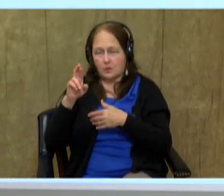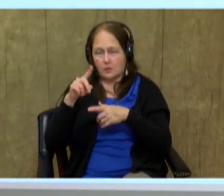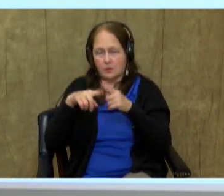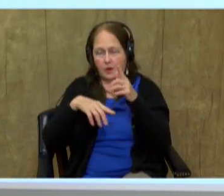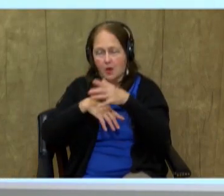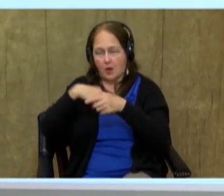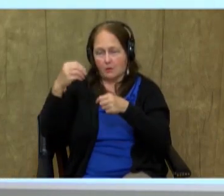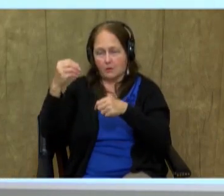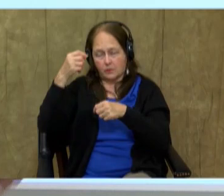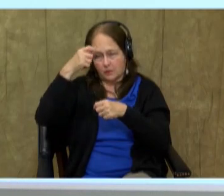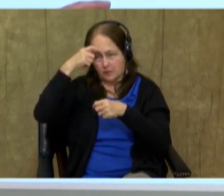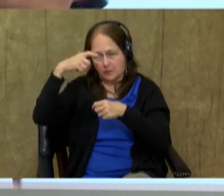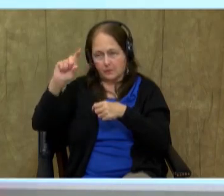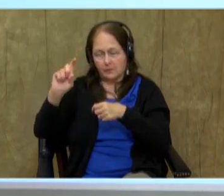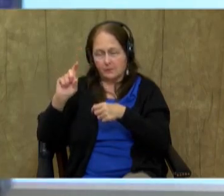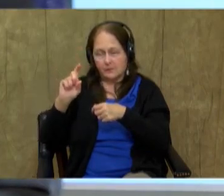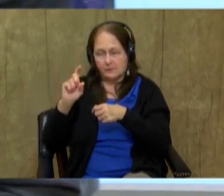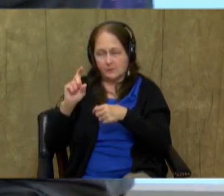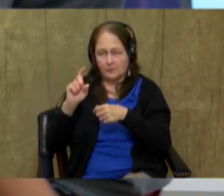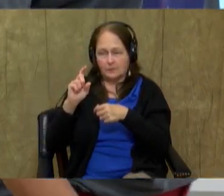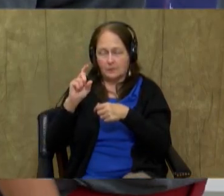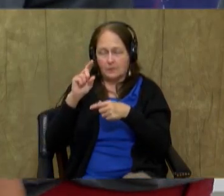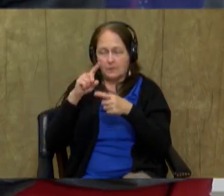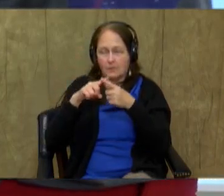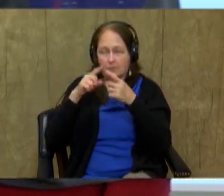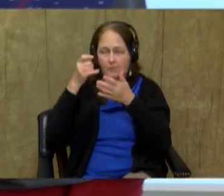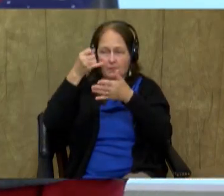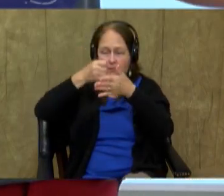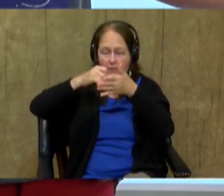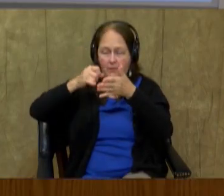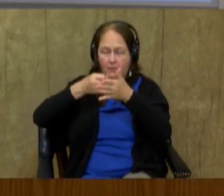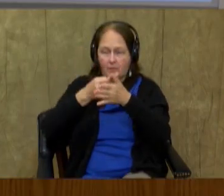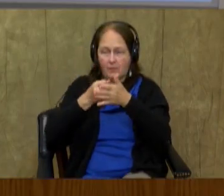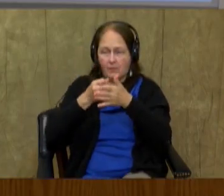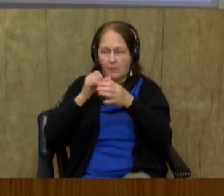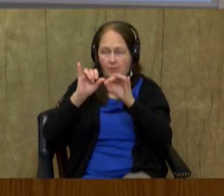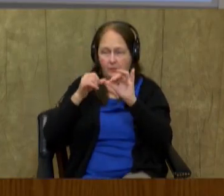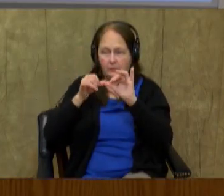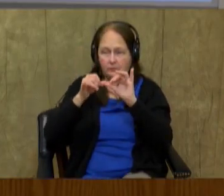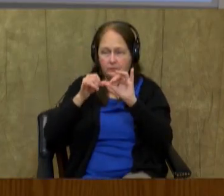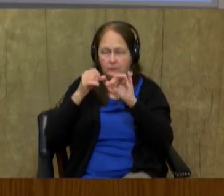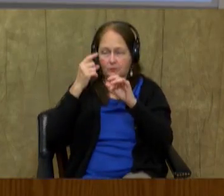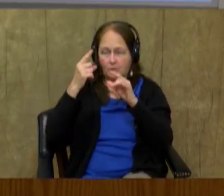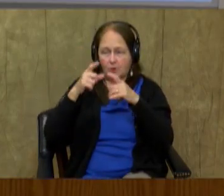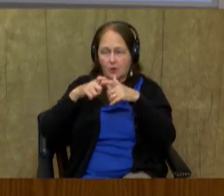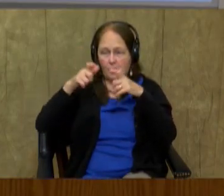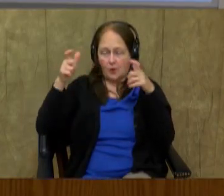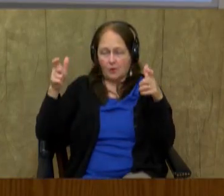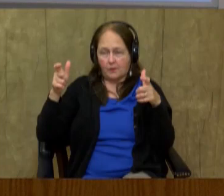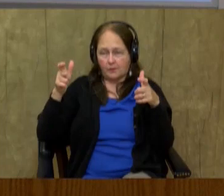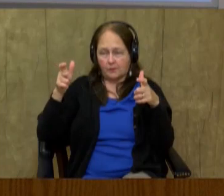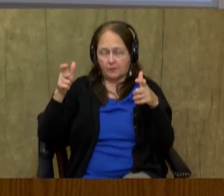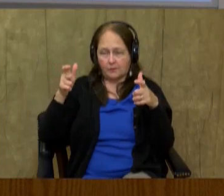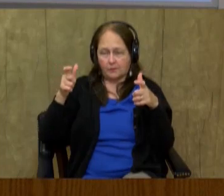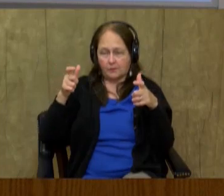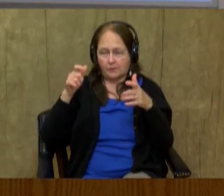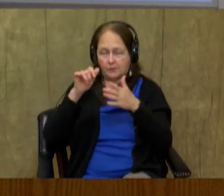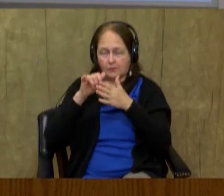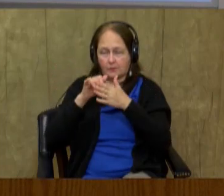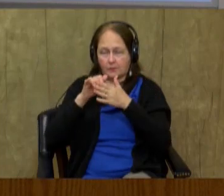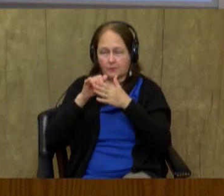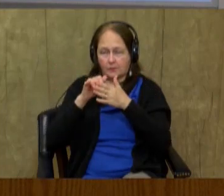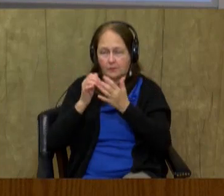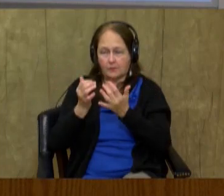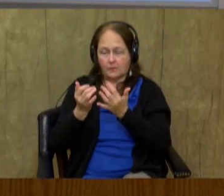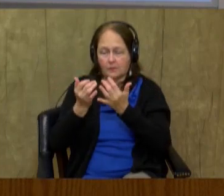to get off the moon. So when they designed their patch, one of the largest things besides the 10 is this